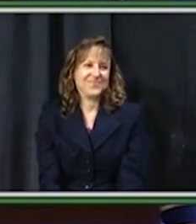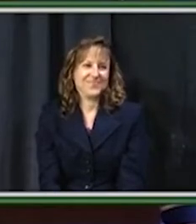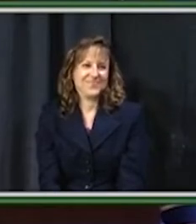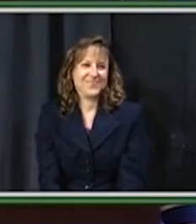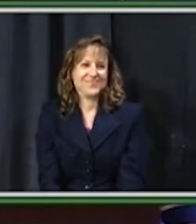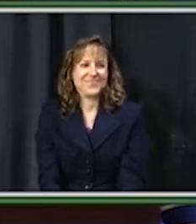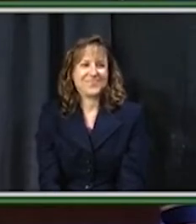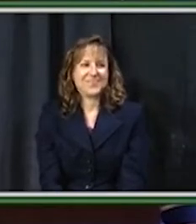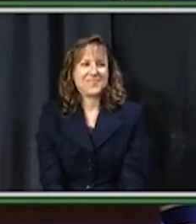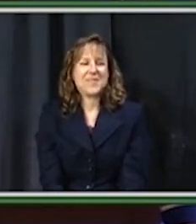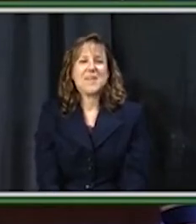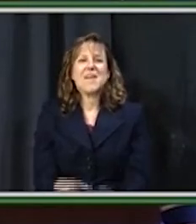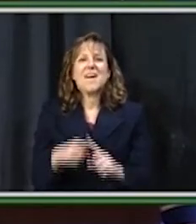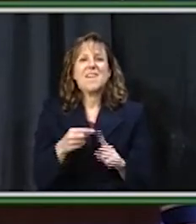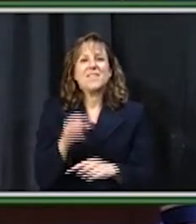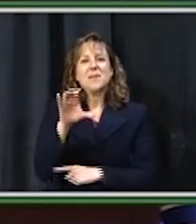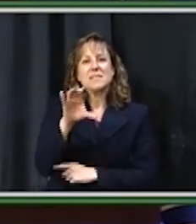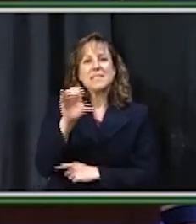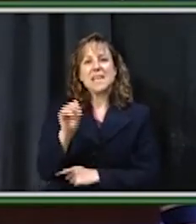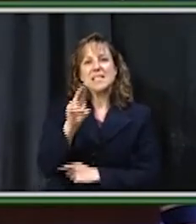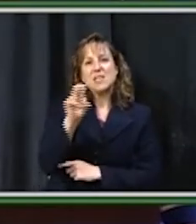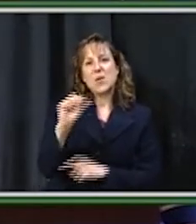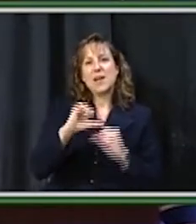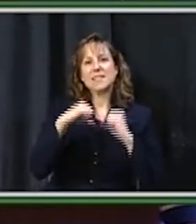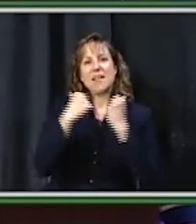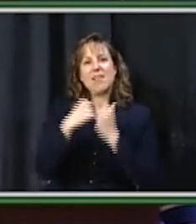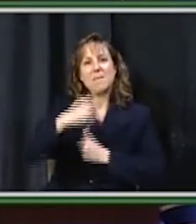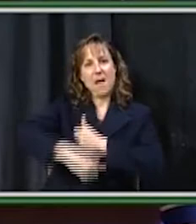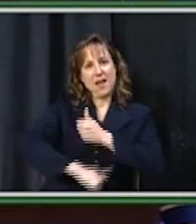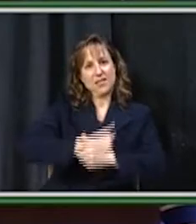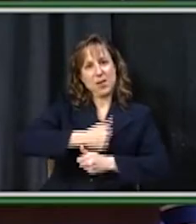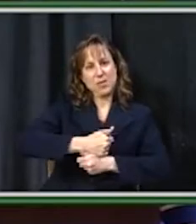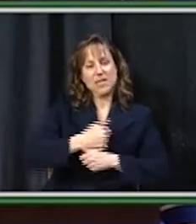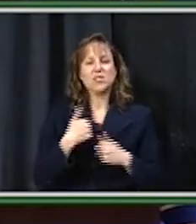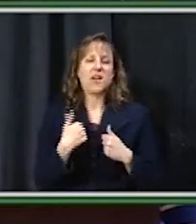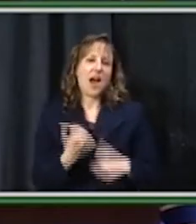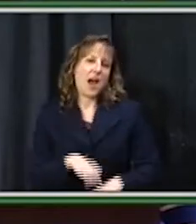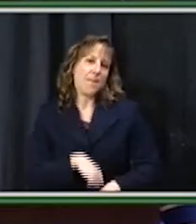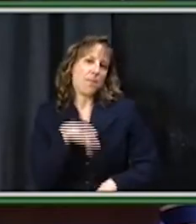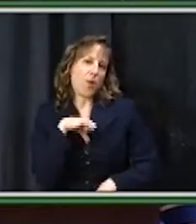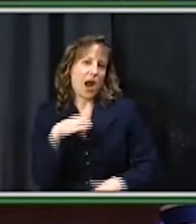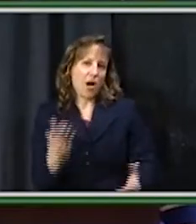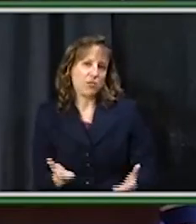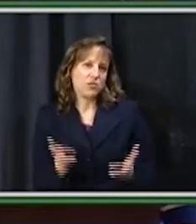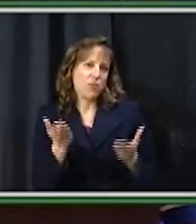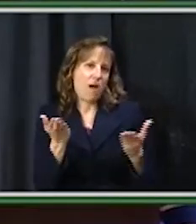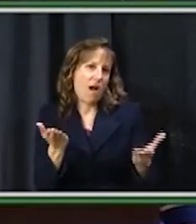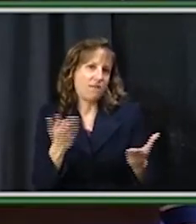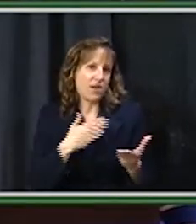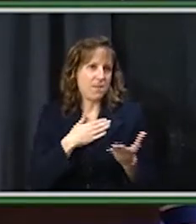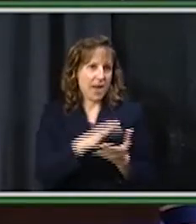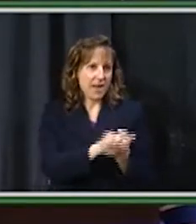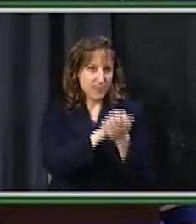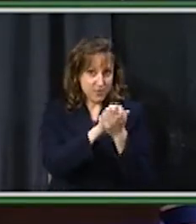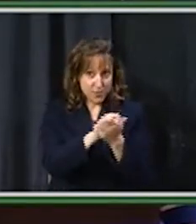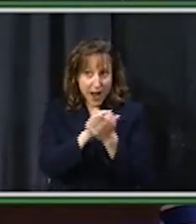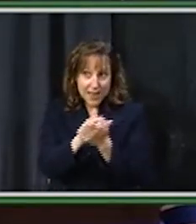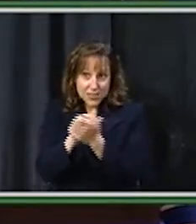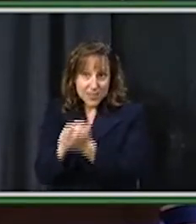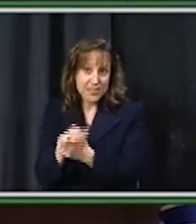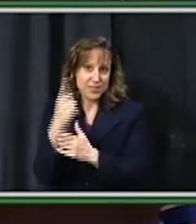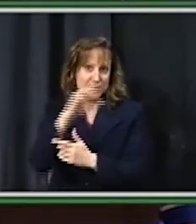On behalf of the Sacramento State Alumni Association, I'm proud to offer my congratulations on